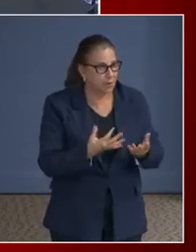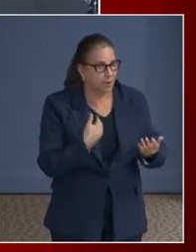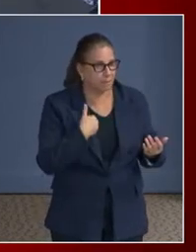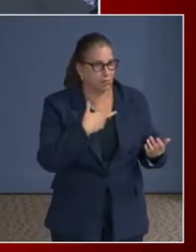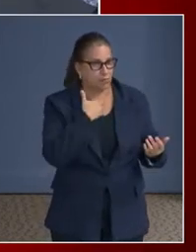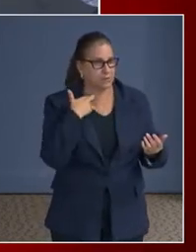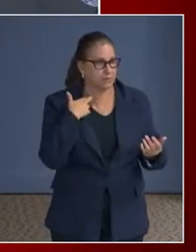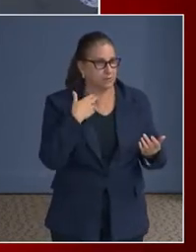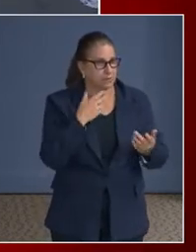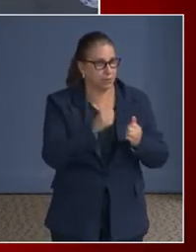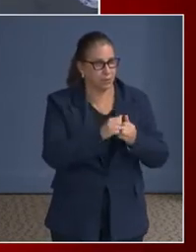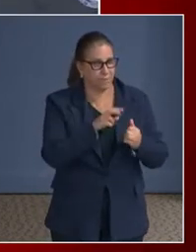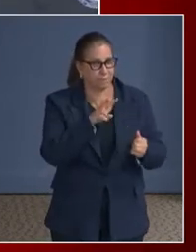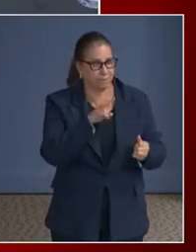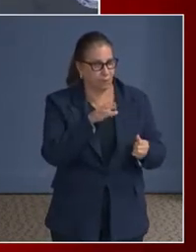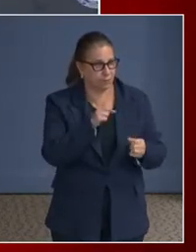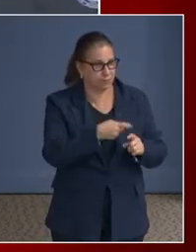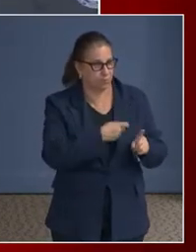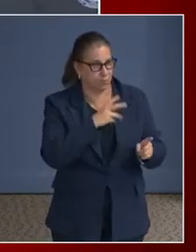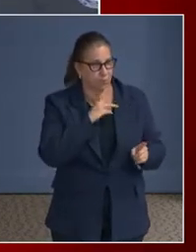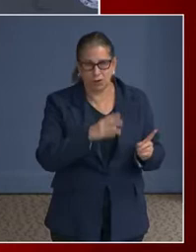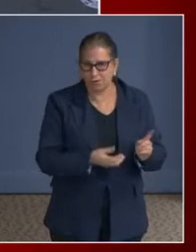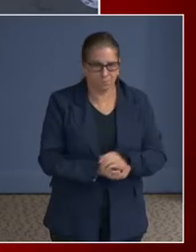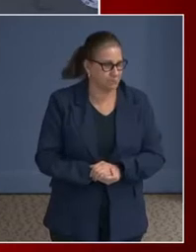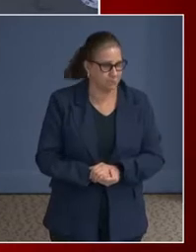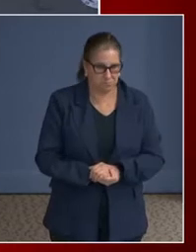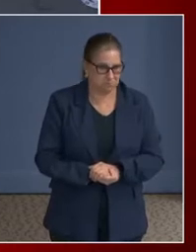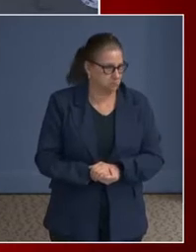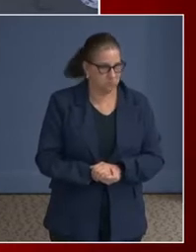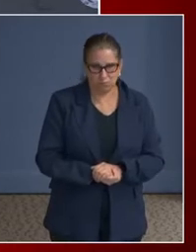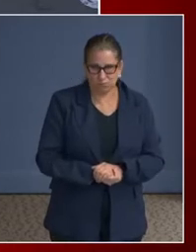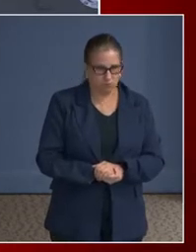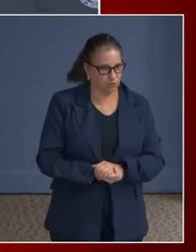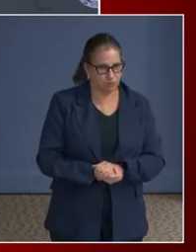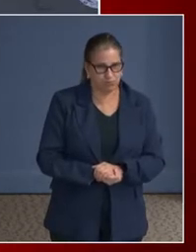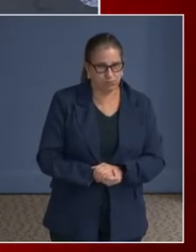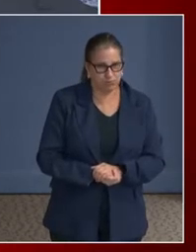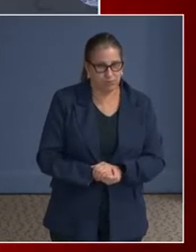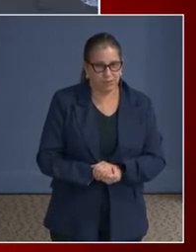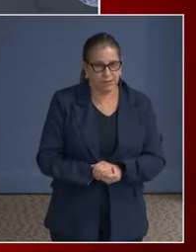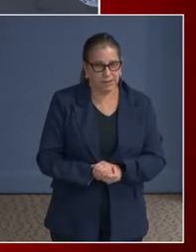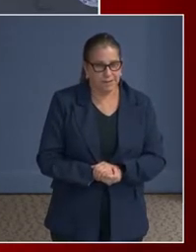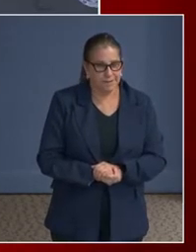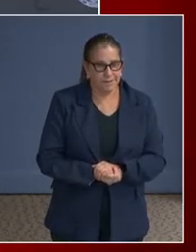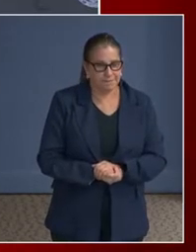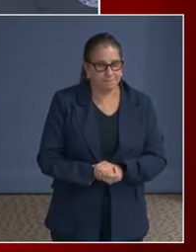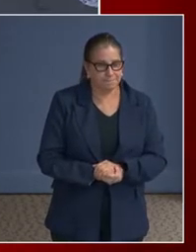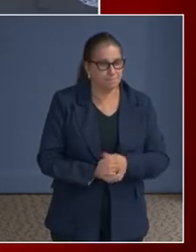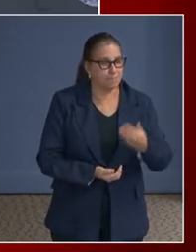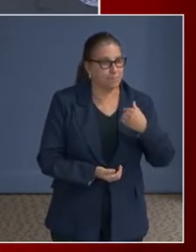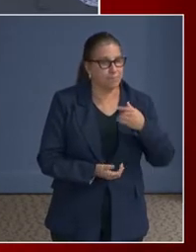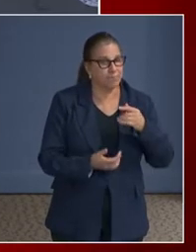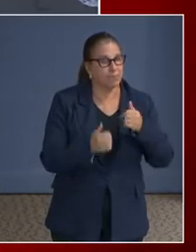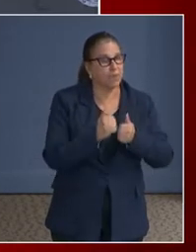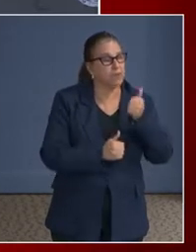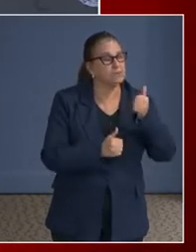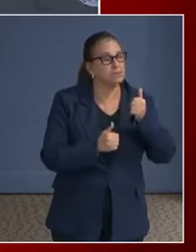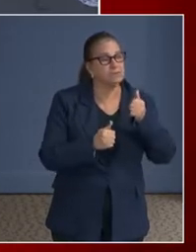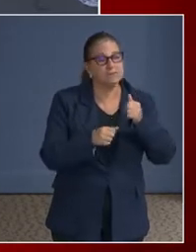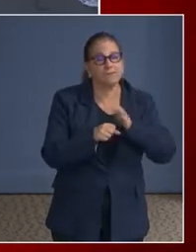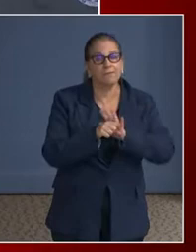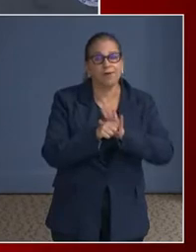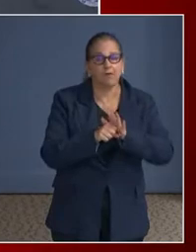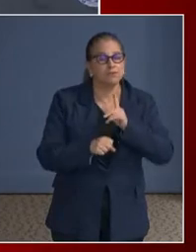COVID... Correct. The primary mode of transmission of the SARS-CoV-2 virus remains to be through the respiratory droplets.